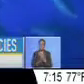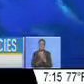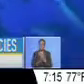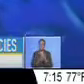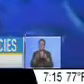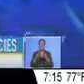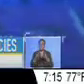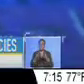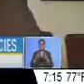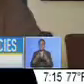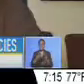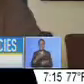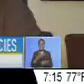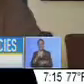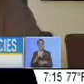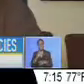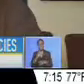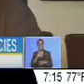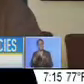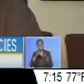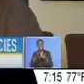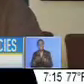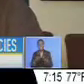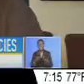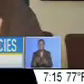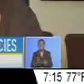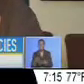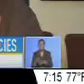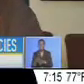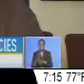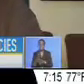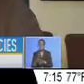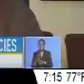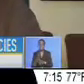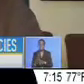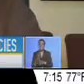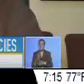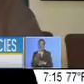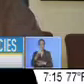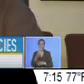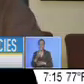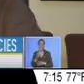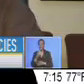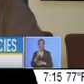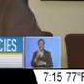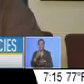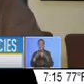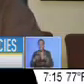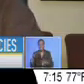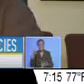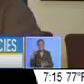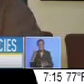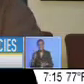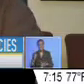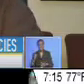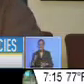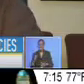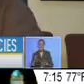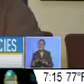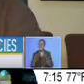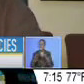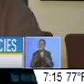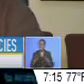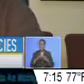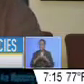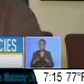Reports of hundreds still occurring, but 100 or 500 might sound like a lot. But in the past,